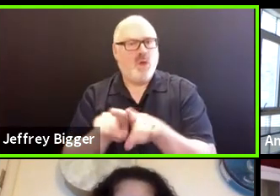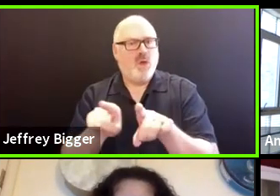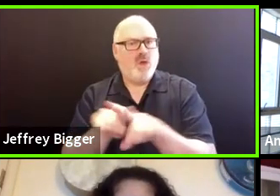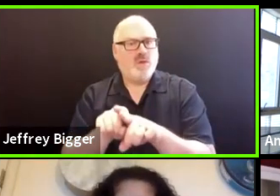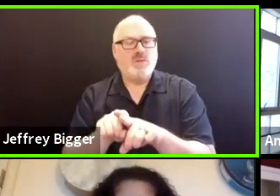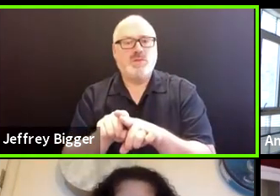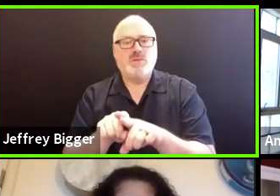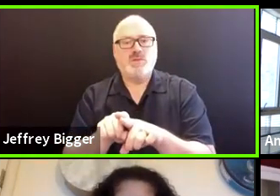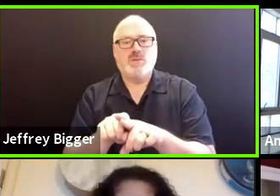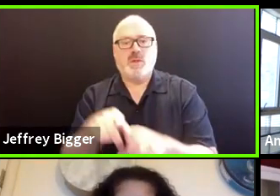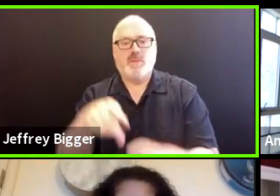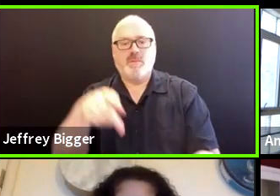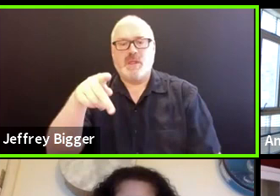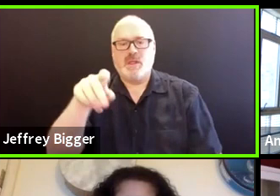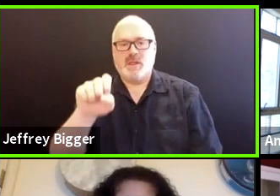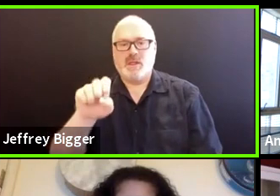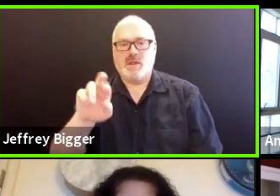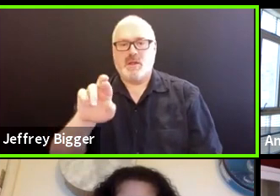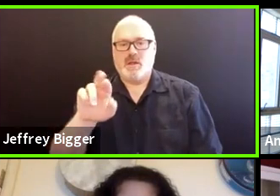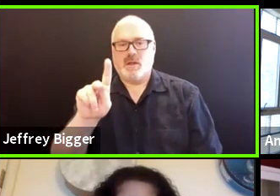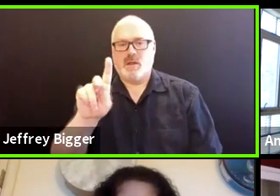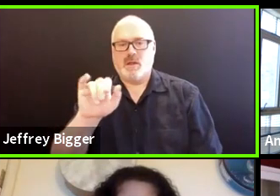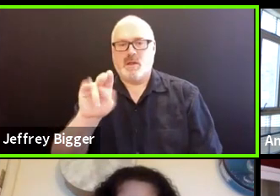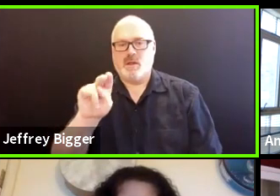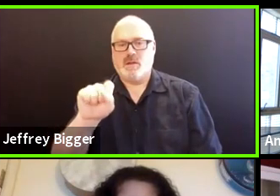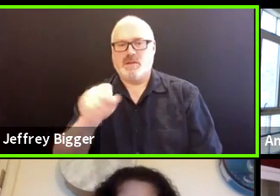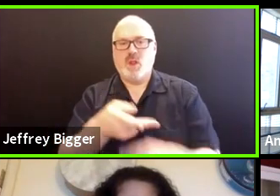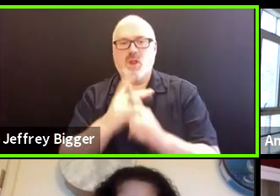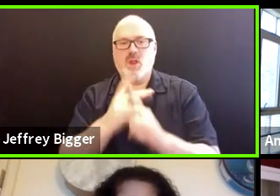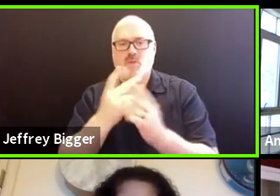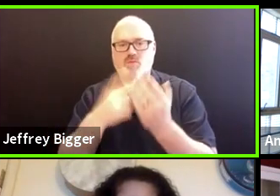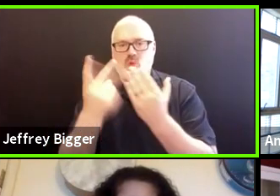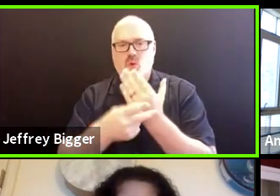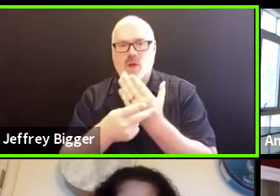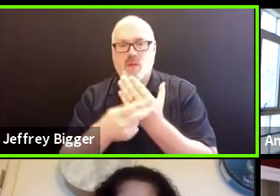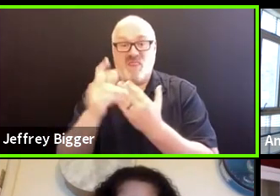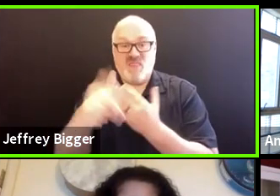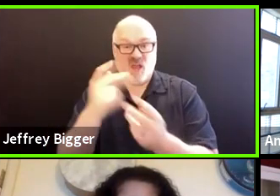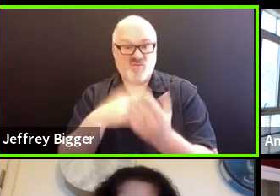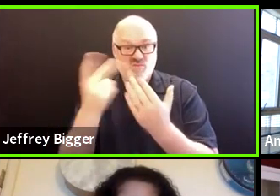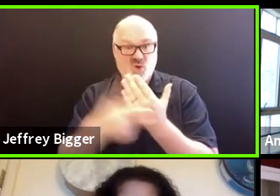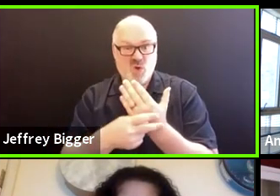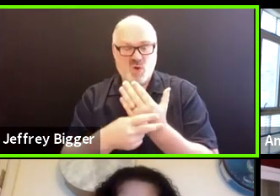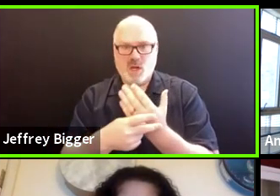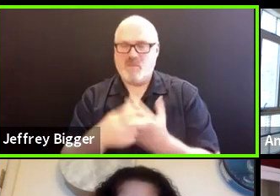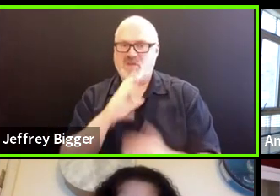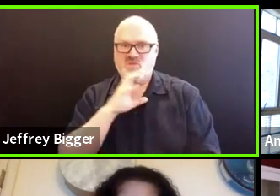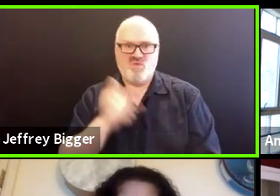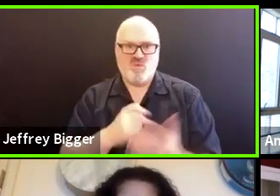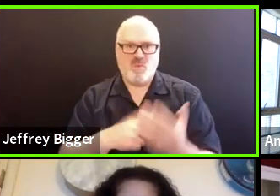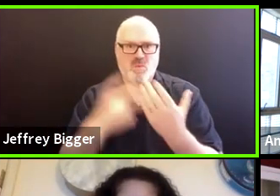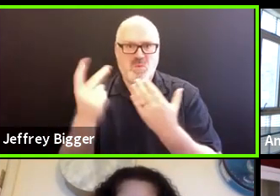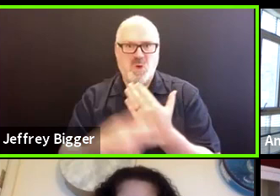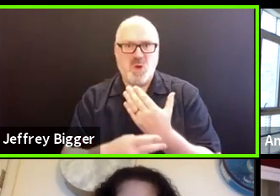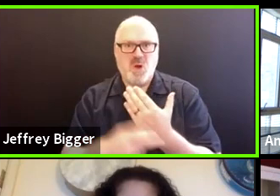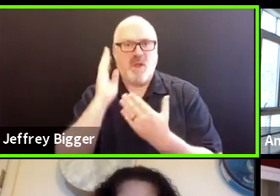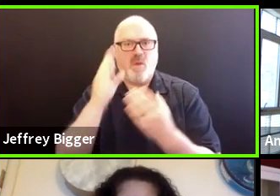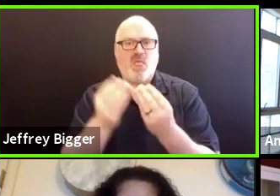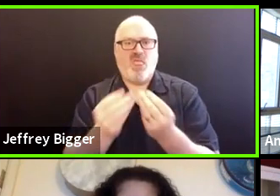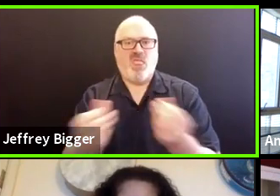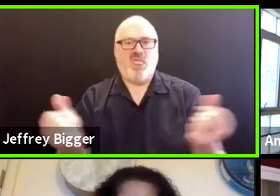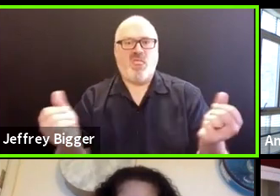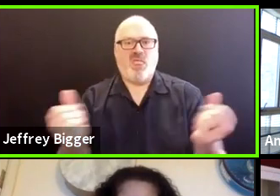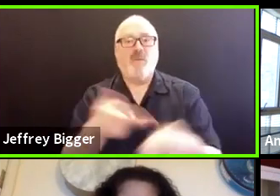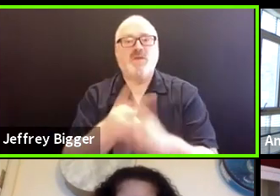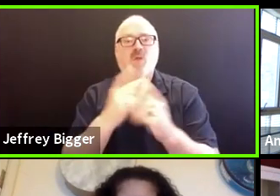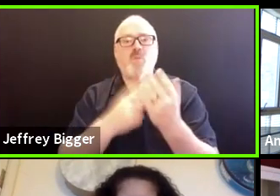the Perkins Loan Program. The Perkins Loan Program is decades old and it is being phased out. It was a loan